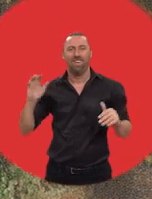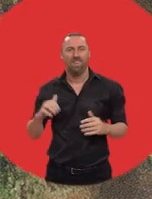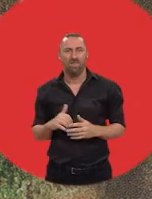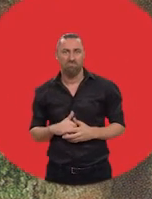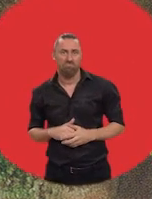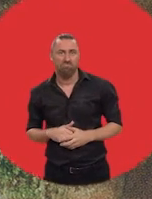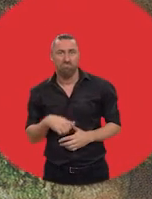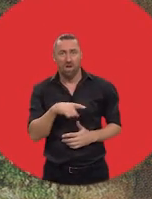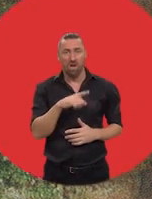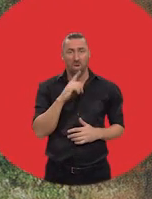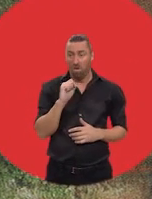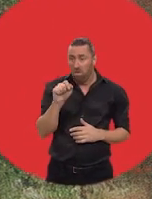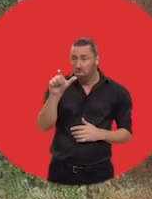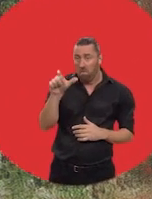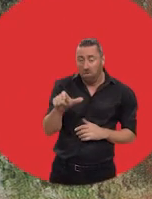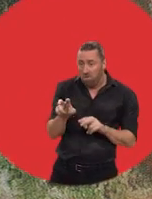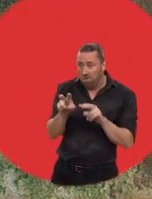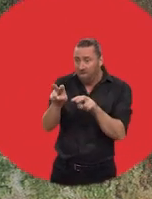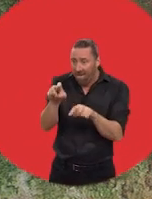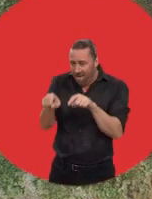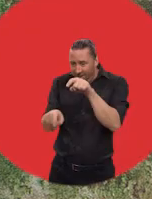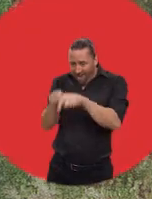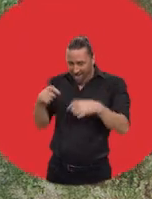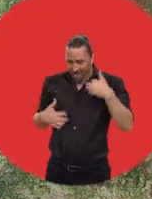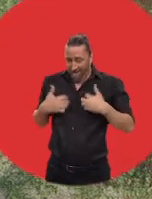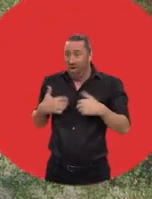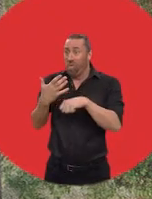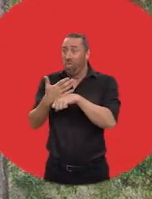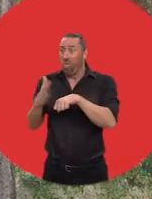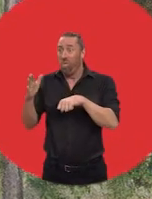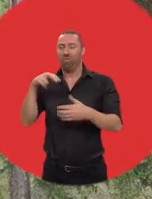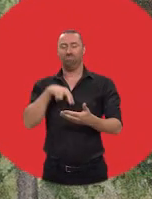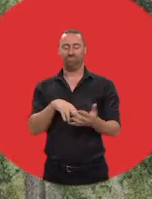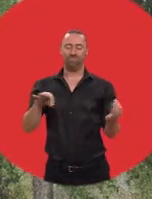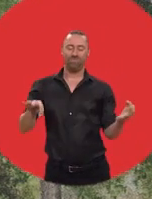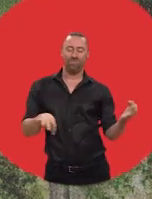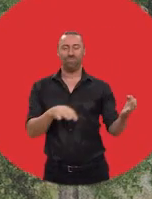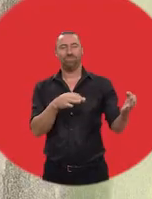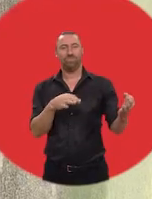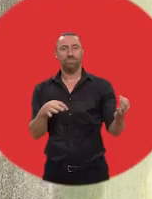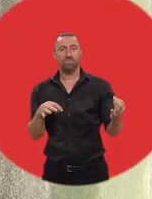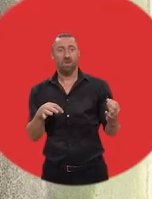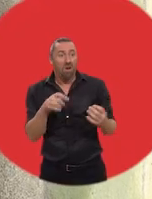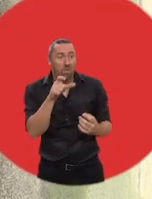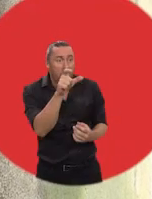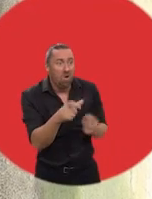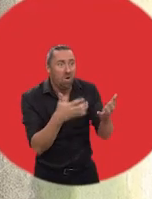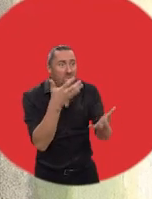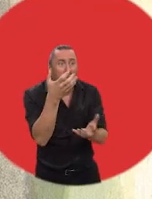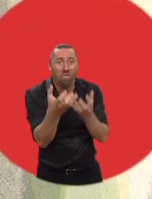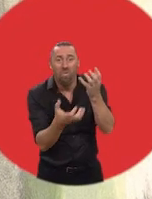The Flying Orchestra will play when someone learns to ride a bike, cooks dinner for